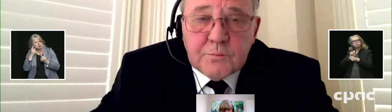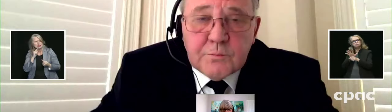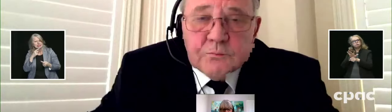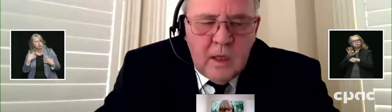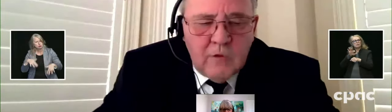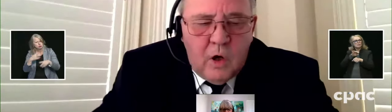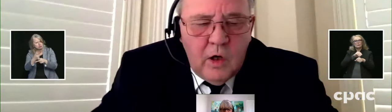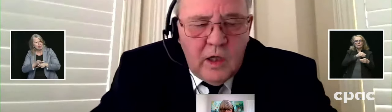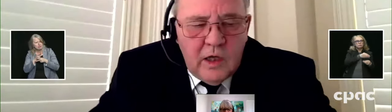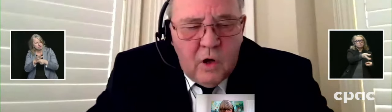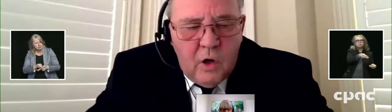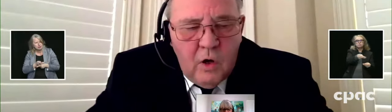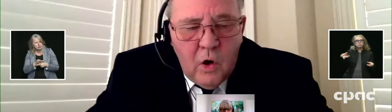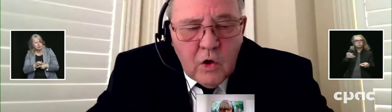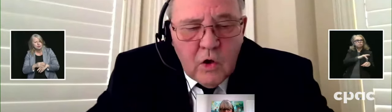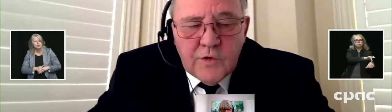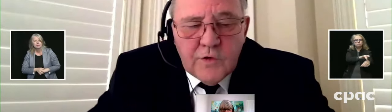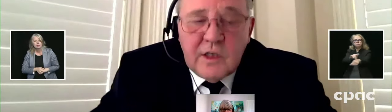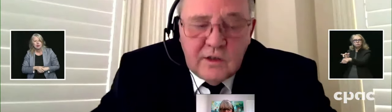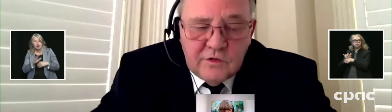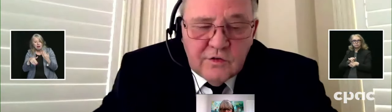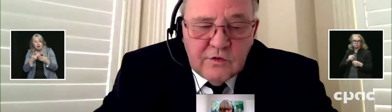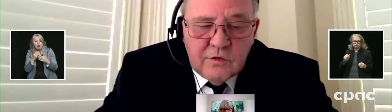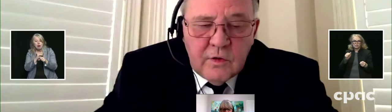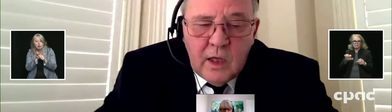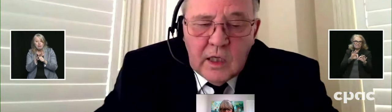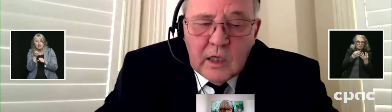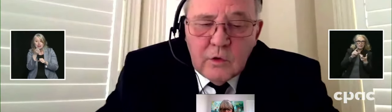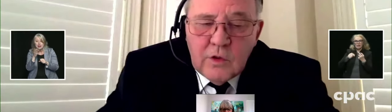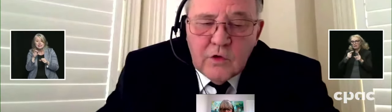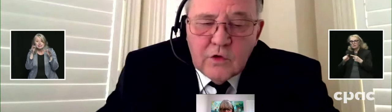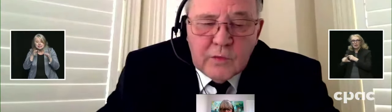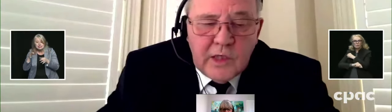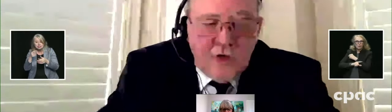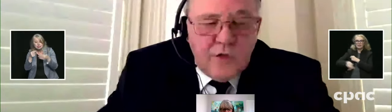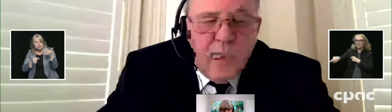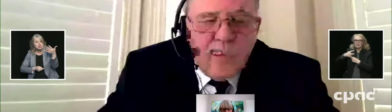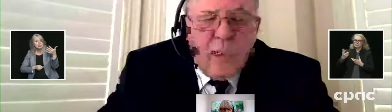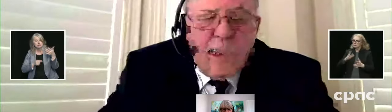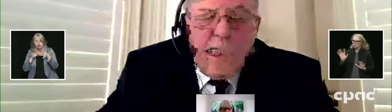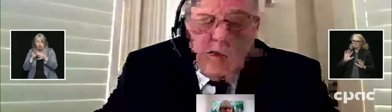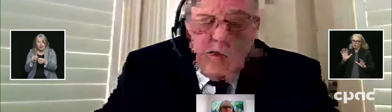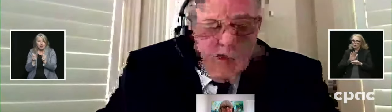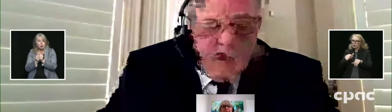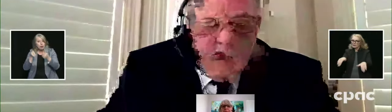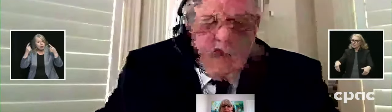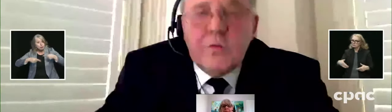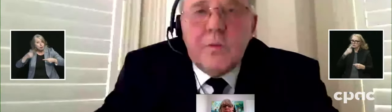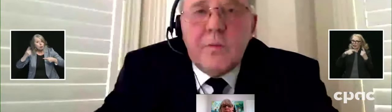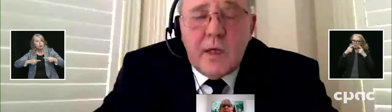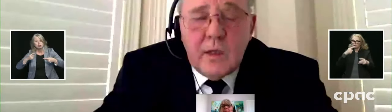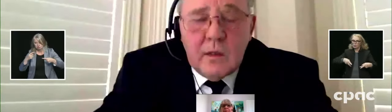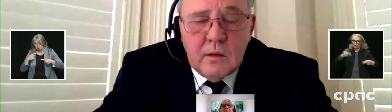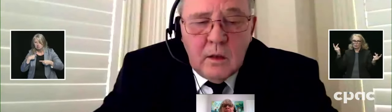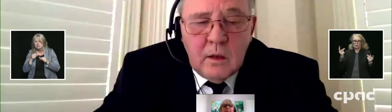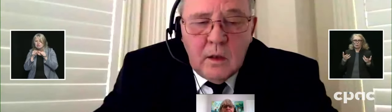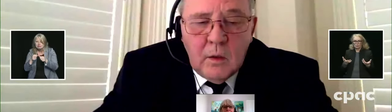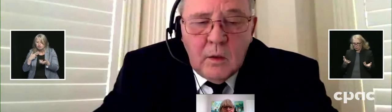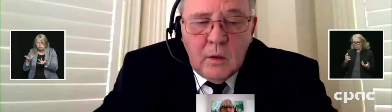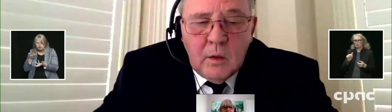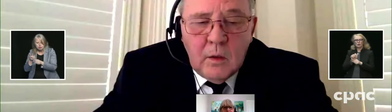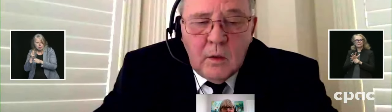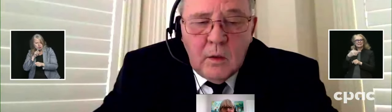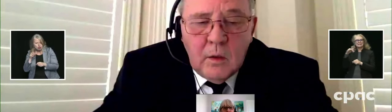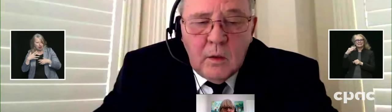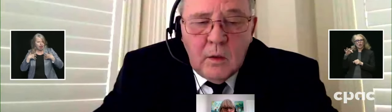seriously. As all COVID-19 decisions, including those related to the border, continue to be made with the health, safety, and